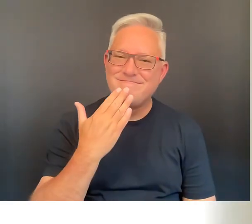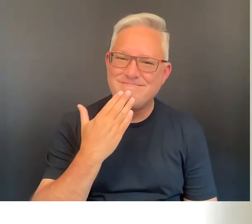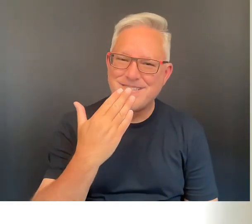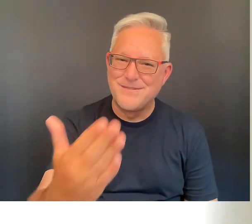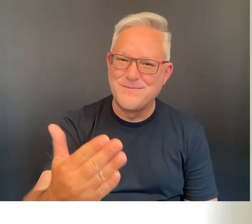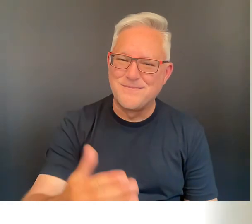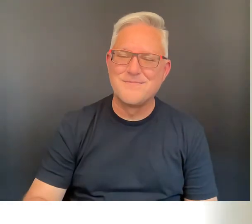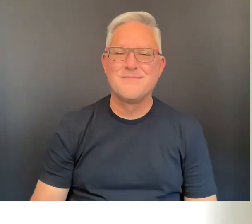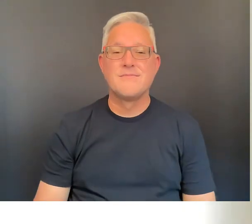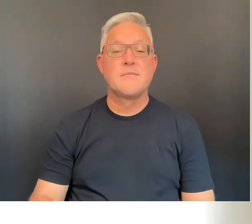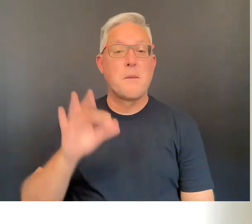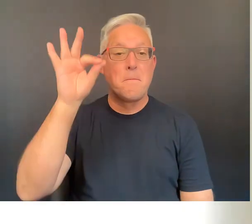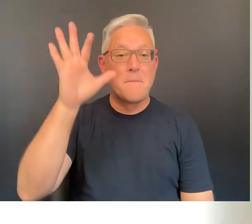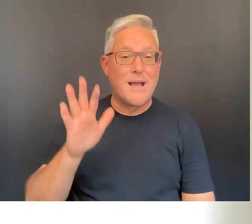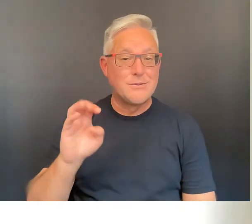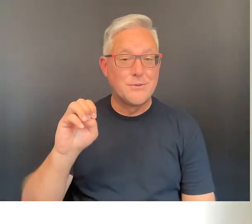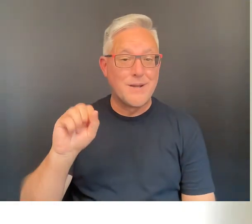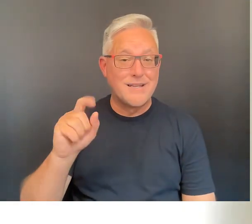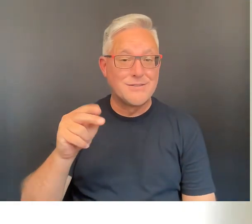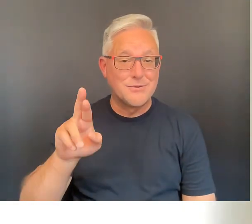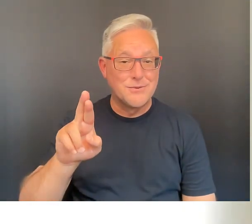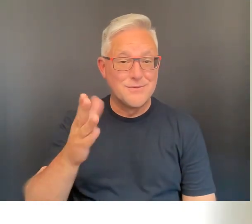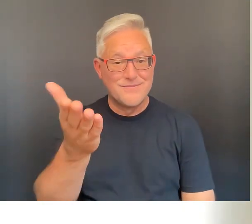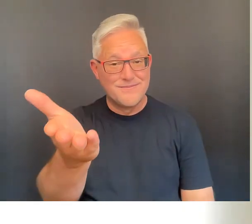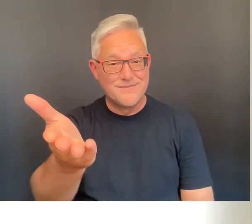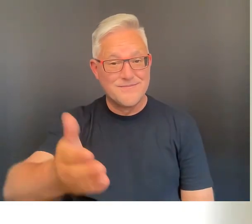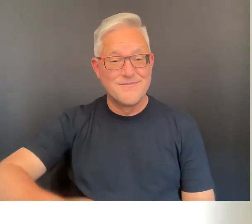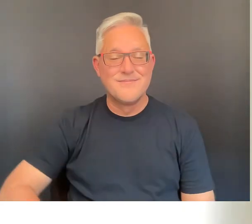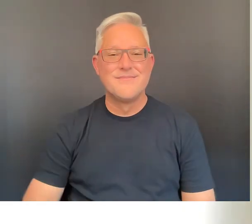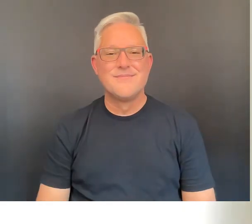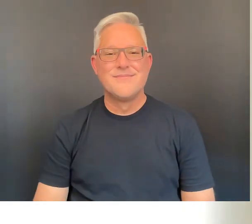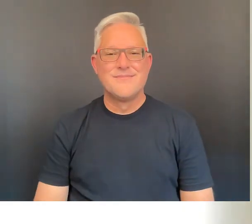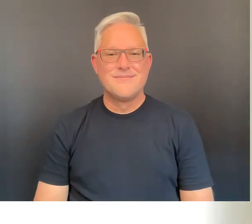Thanks, Sherry. Pastor Esther.